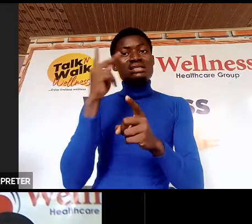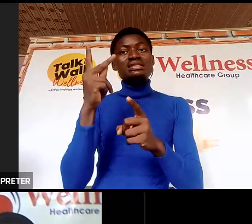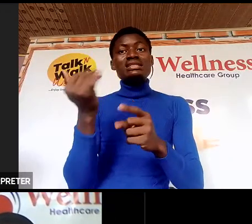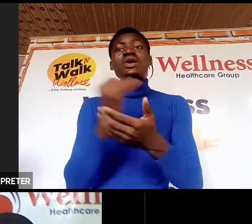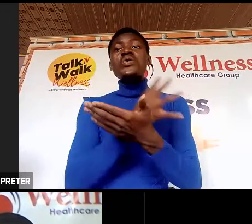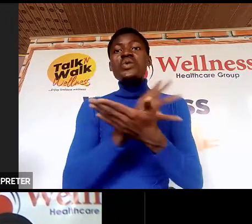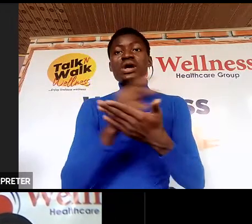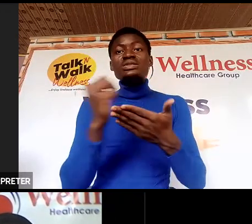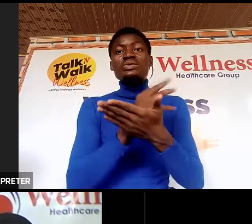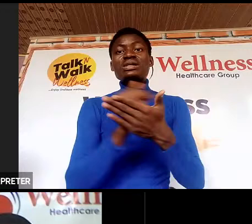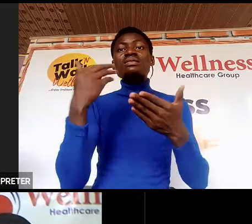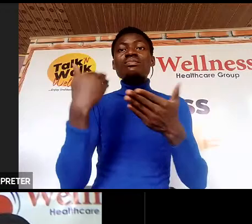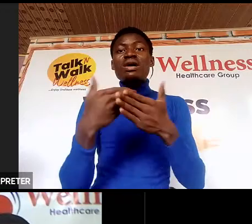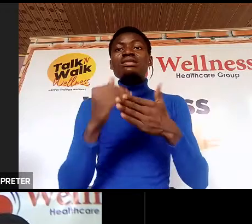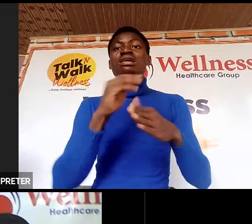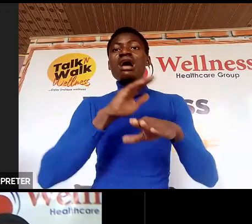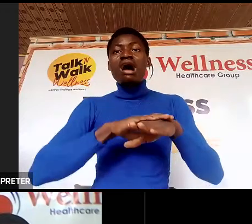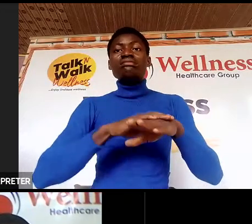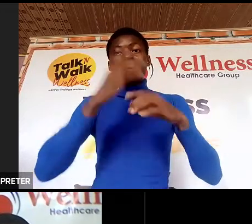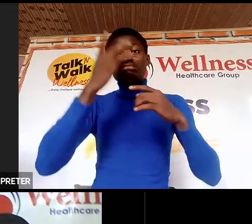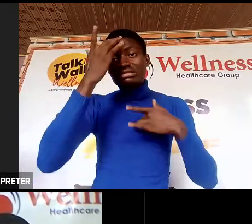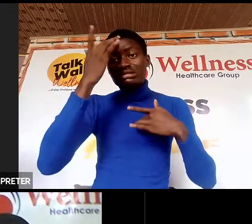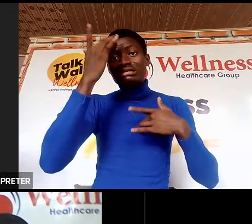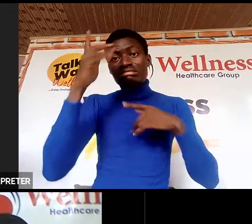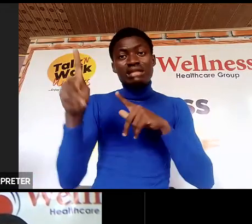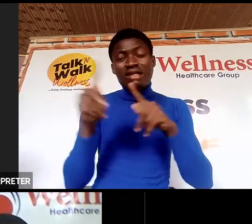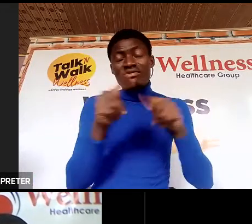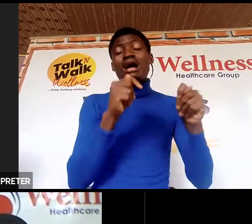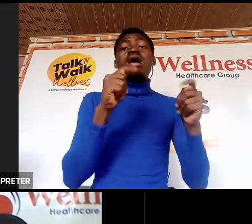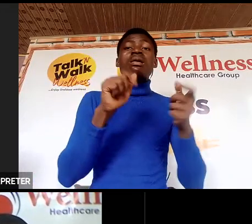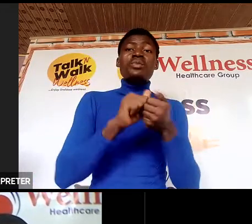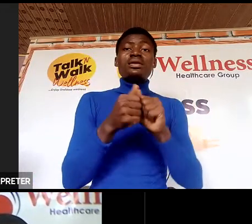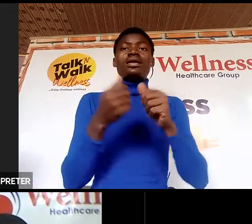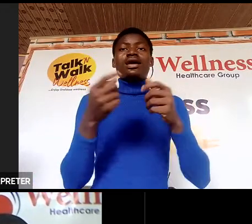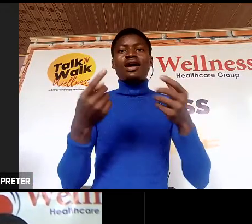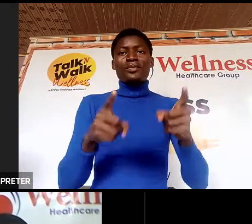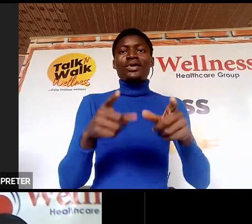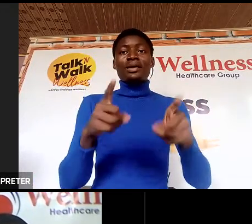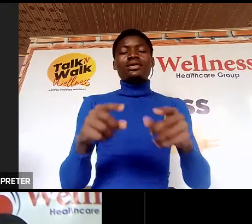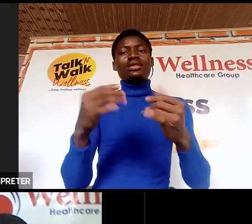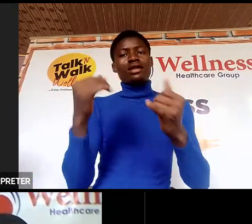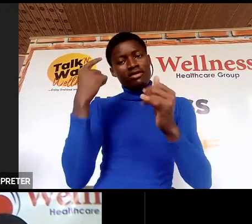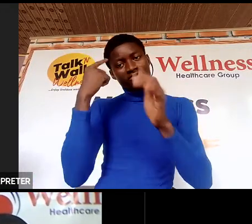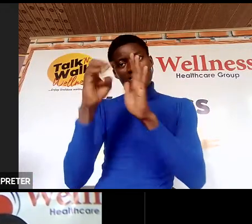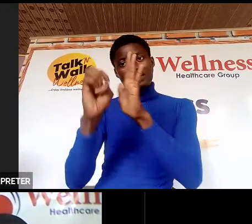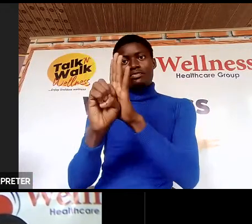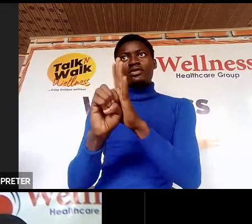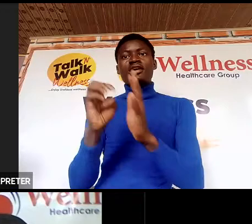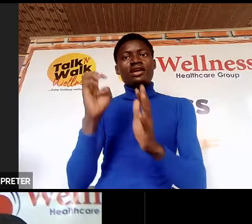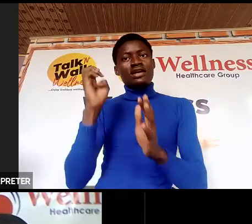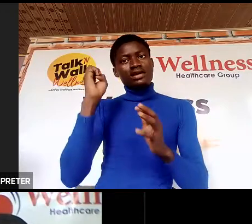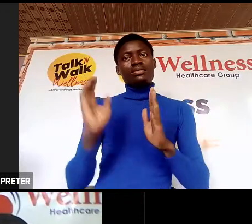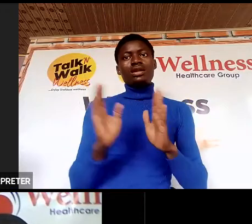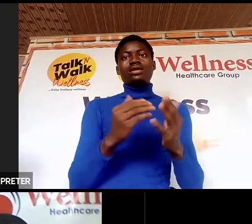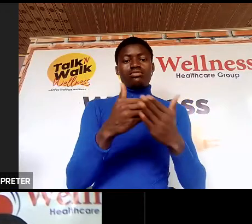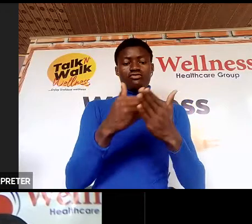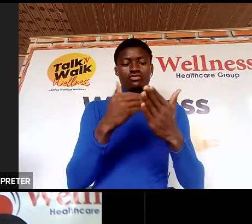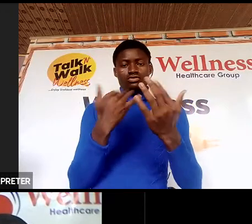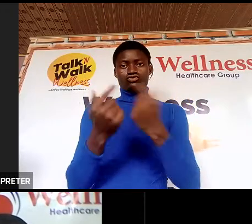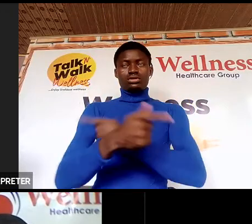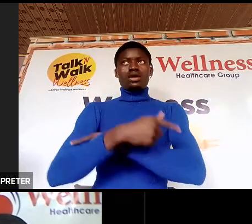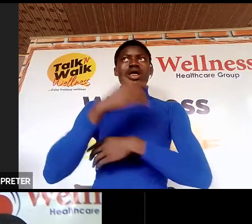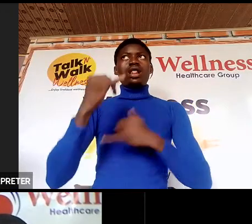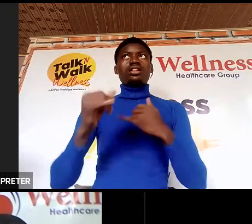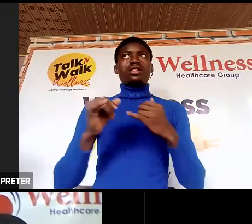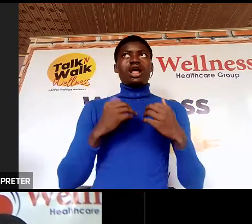year, I planned that before the end of this year, I should have a proper comprehensive health check. I had to ask somebody that after I